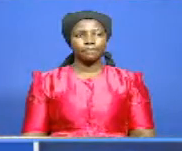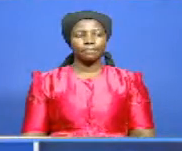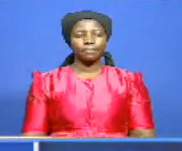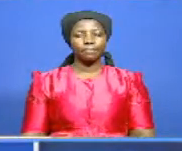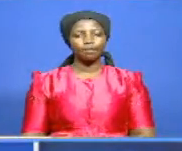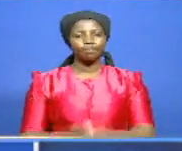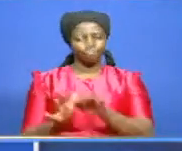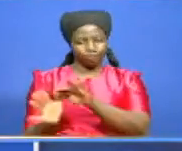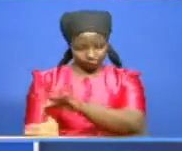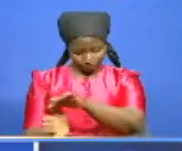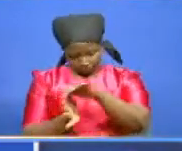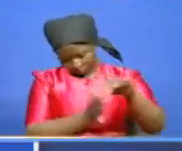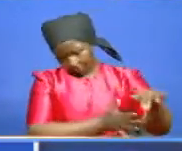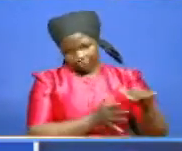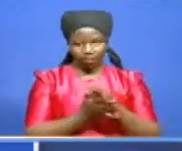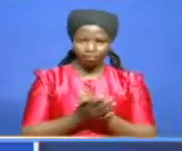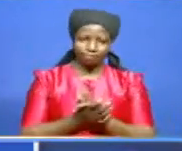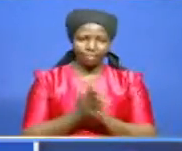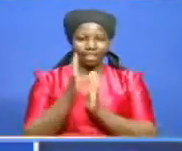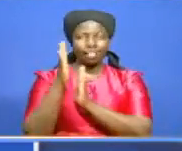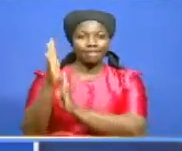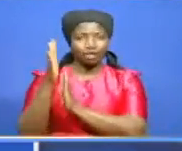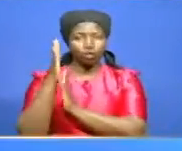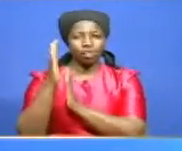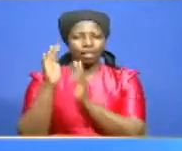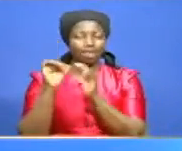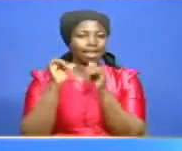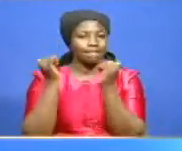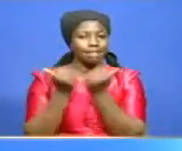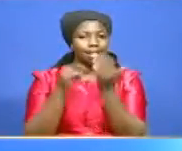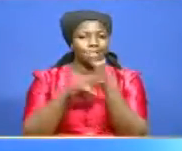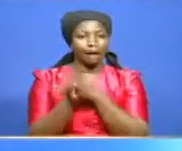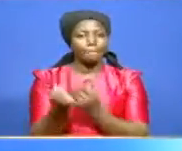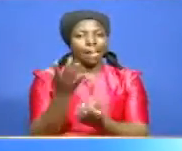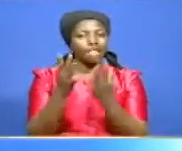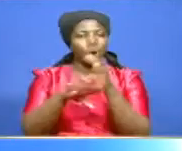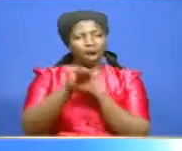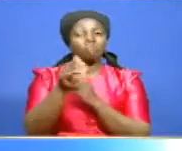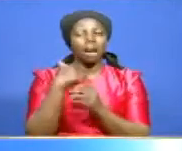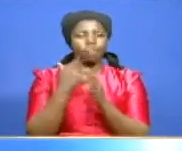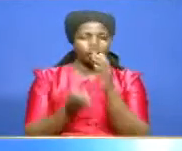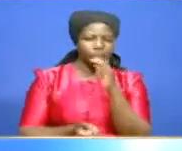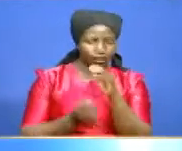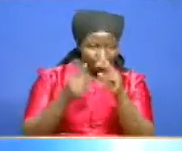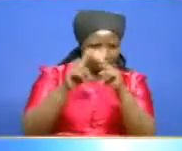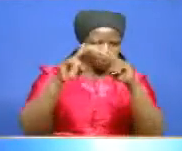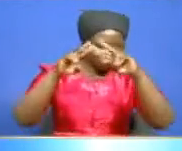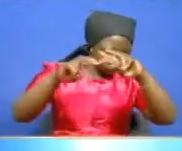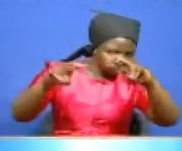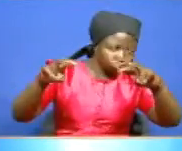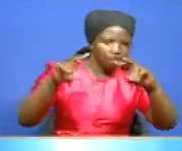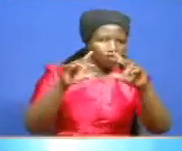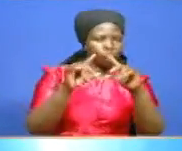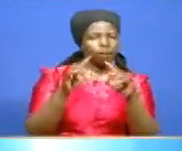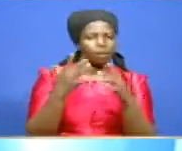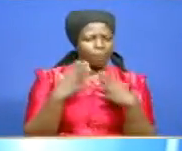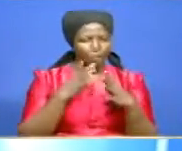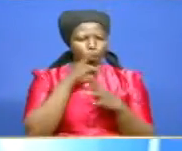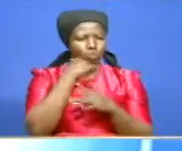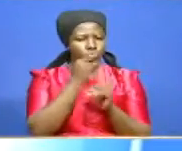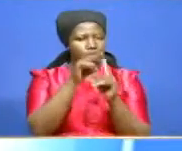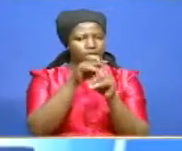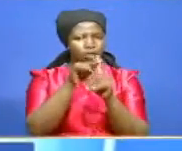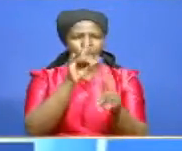And away from the pandemic, security agents in Baringo County have launched a manhunt for bandits who killed a Kenya Defence